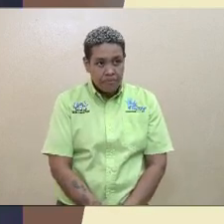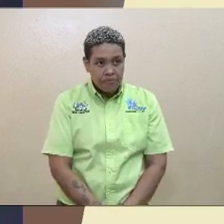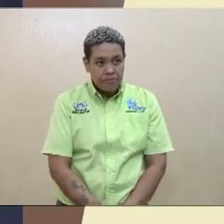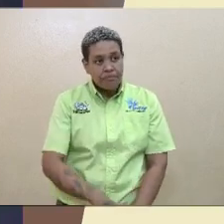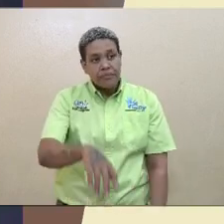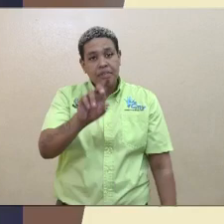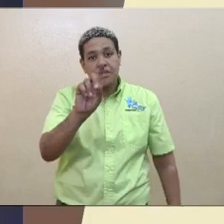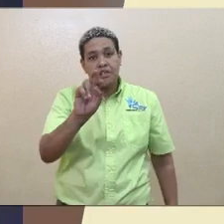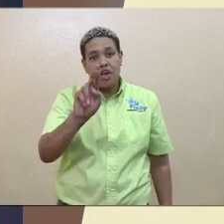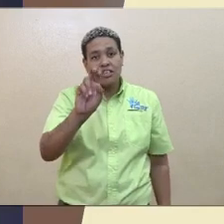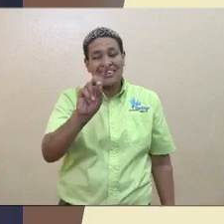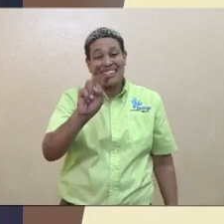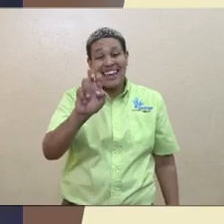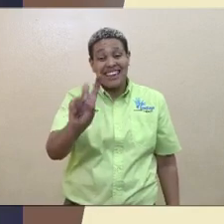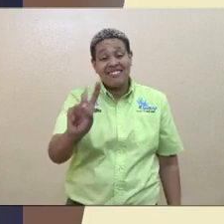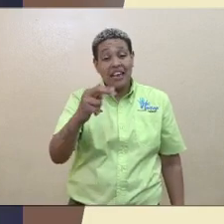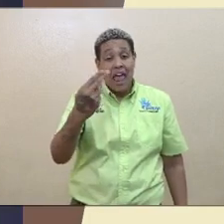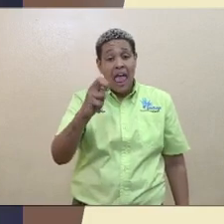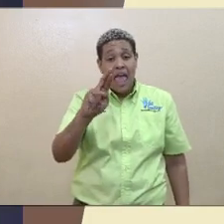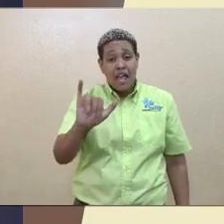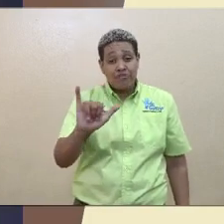Dr. David Henry,